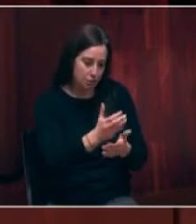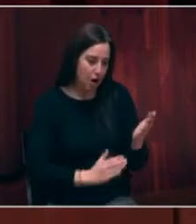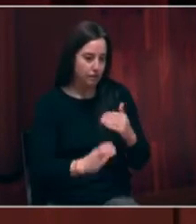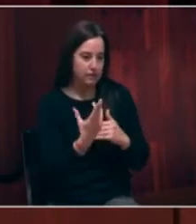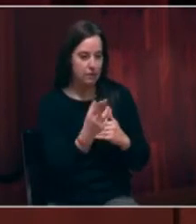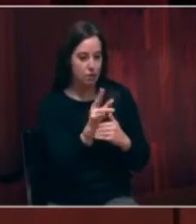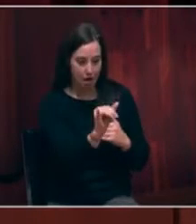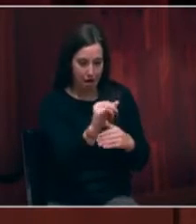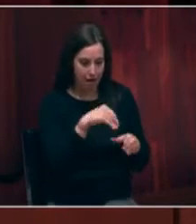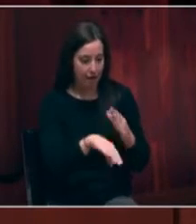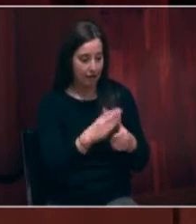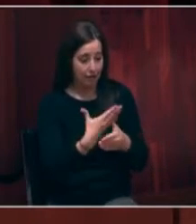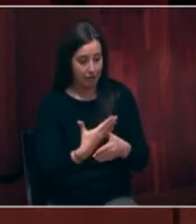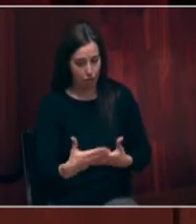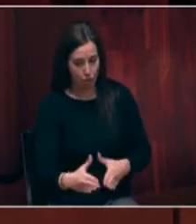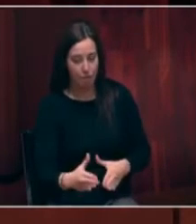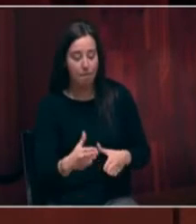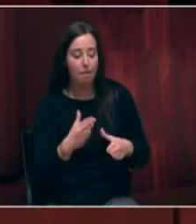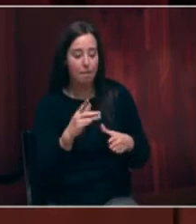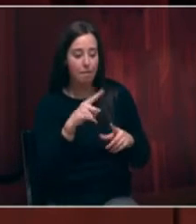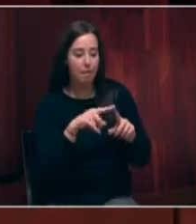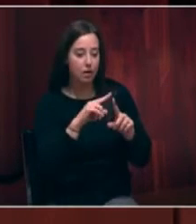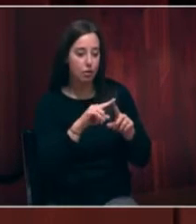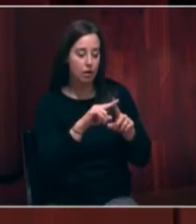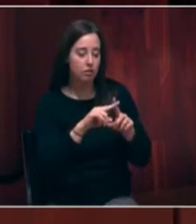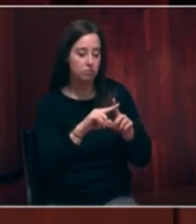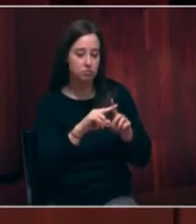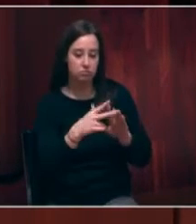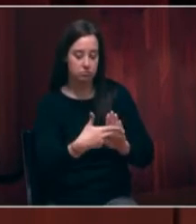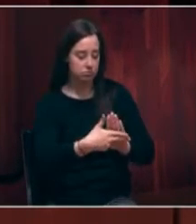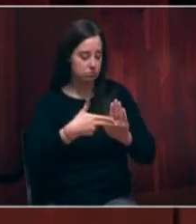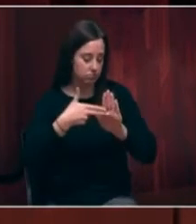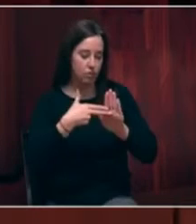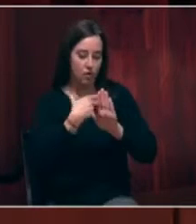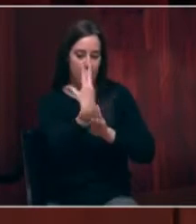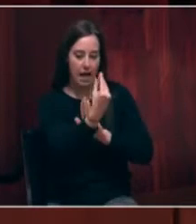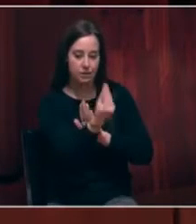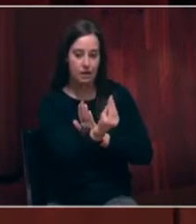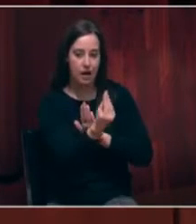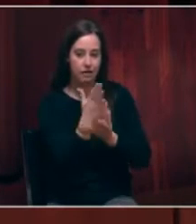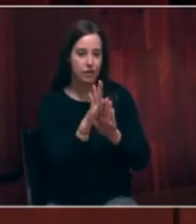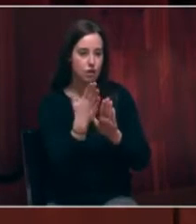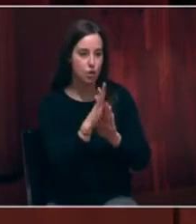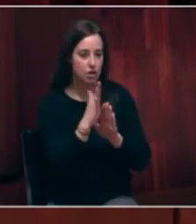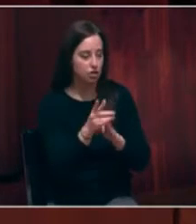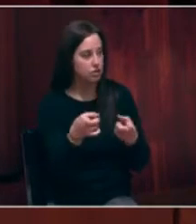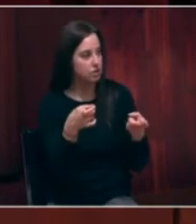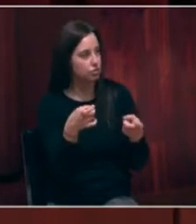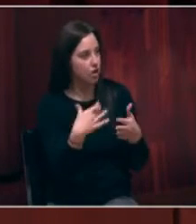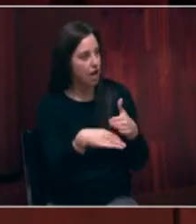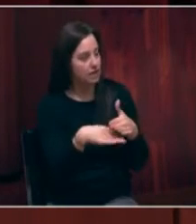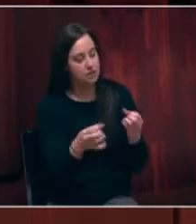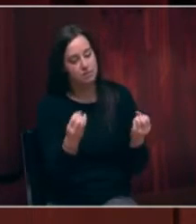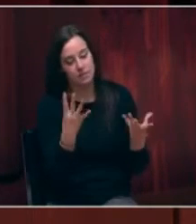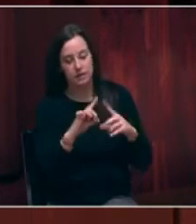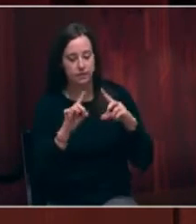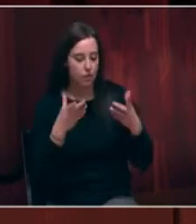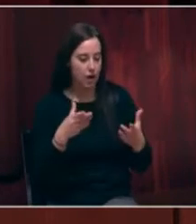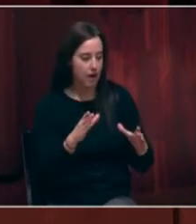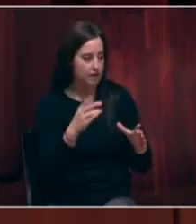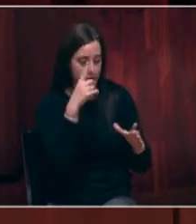file room, but you can indicate it on the outside of the door for some reason, or you can control access. It just depends. There's a lot of different ways that you